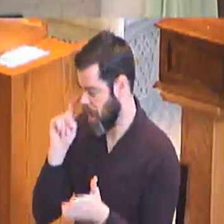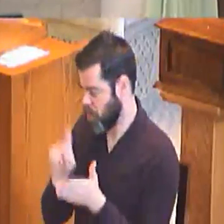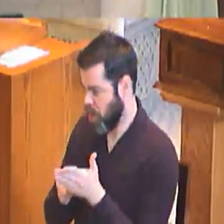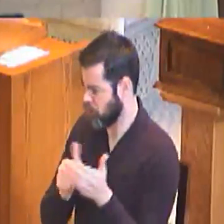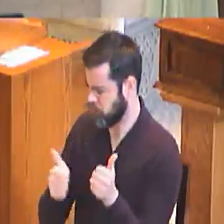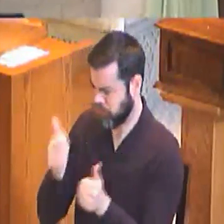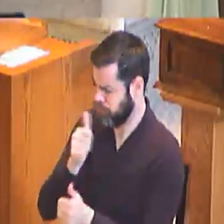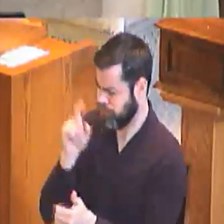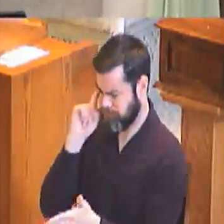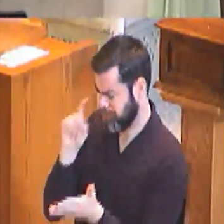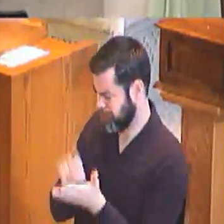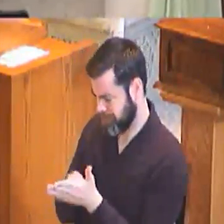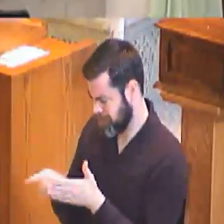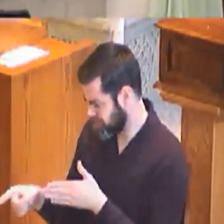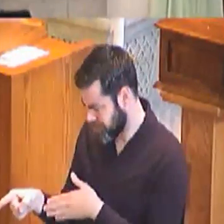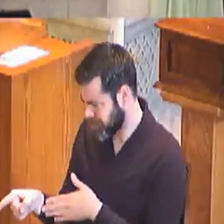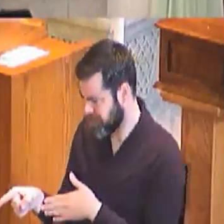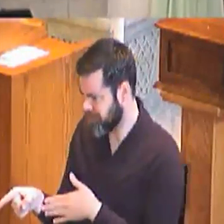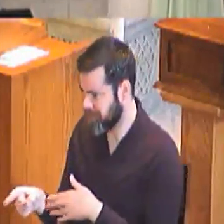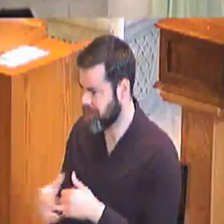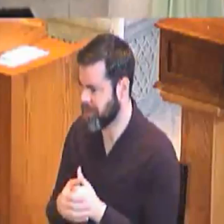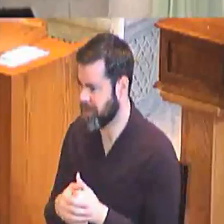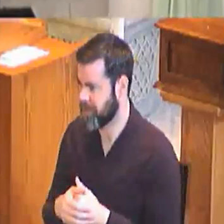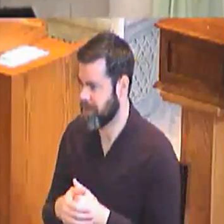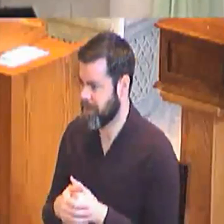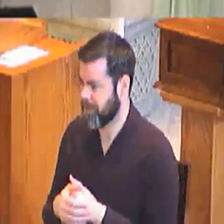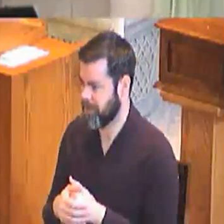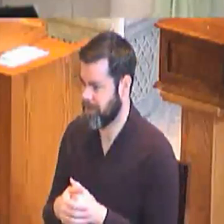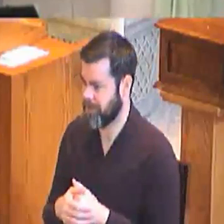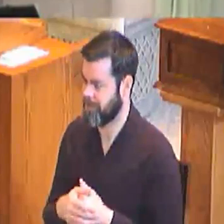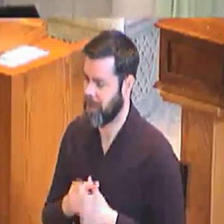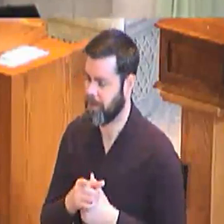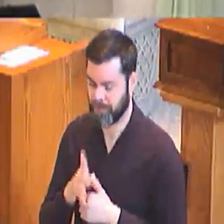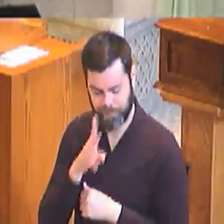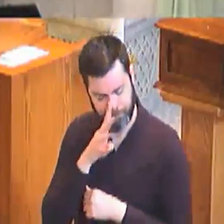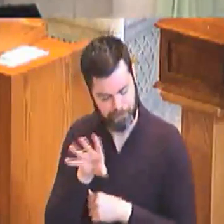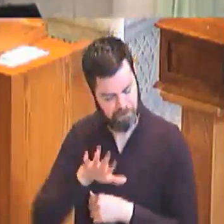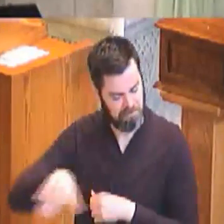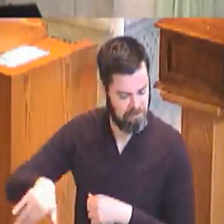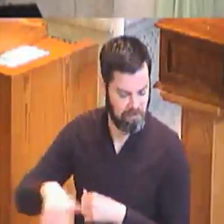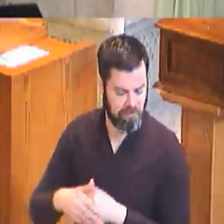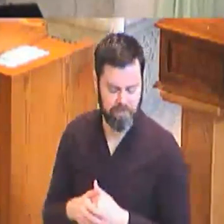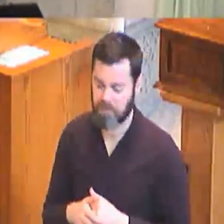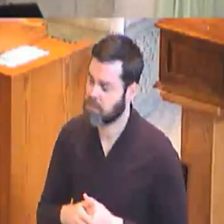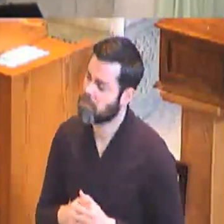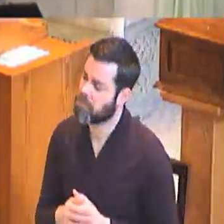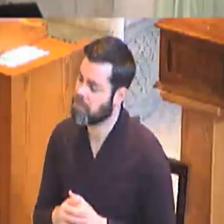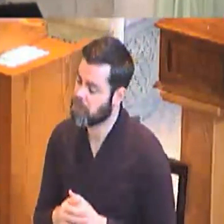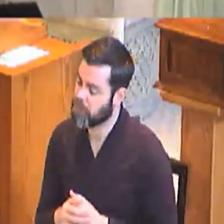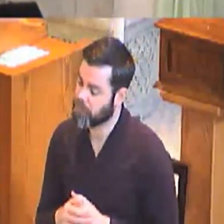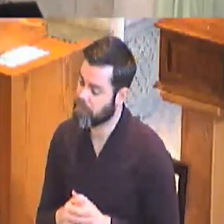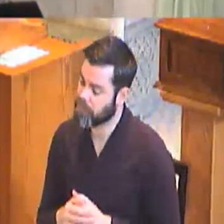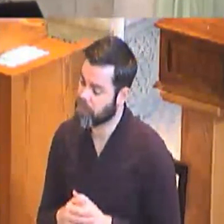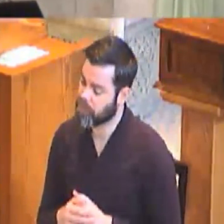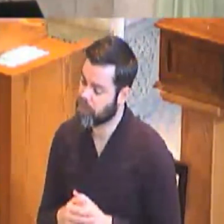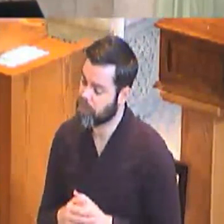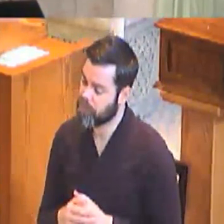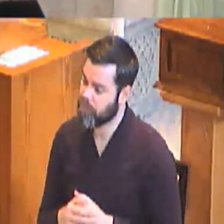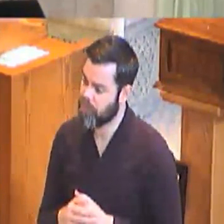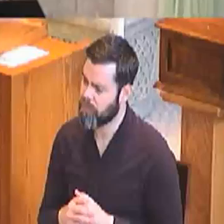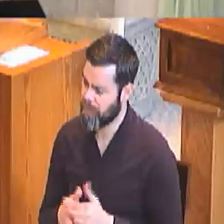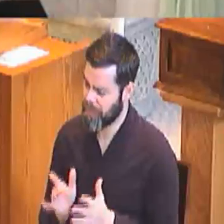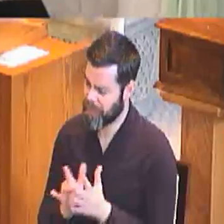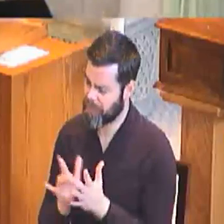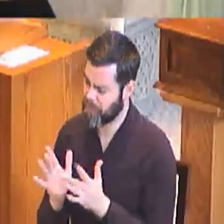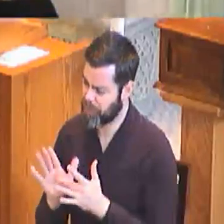No acknowledgement. They had gone right about their own business. In some ways, the intention that Jesus